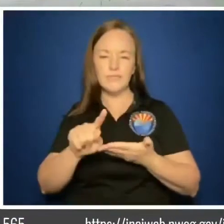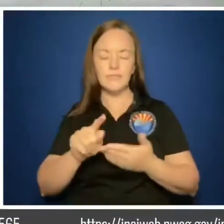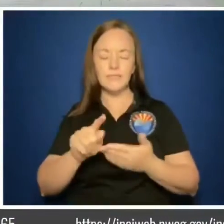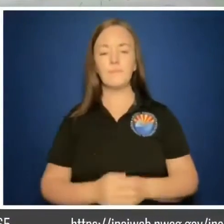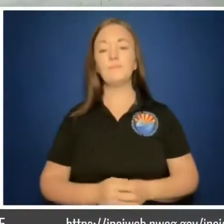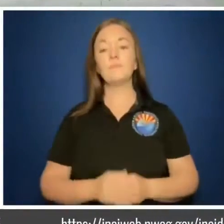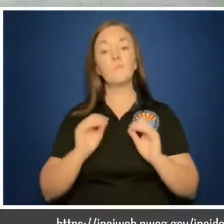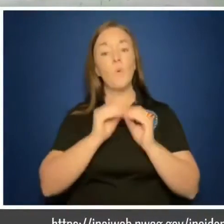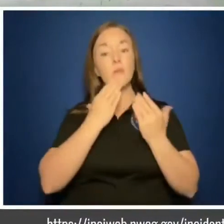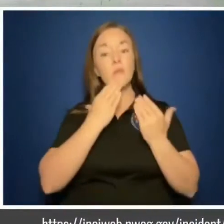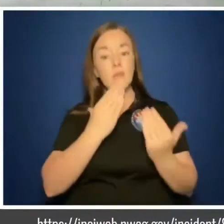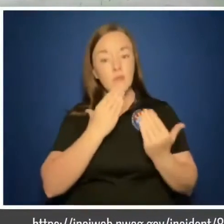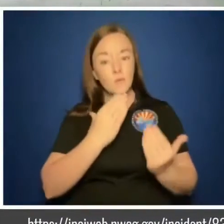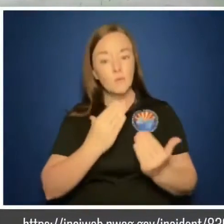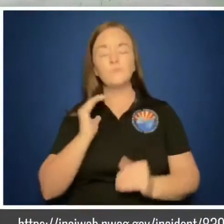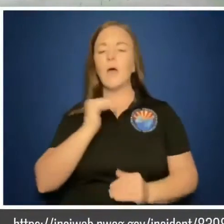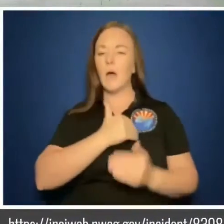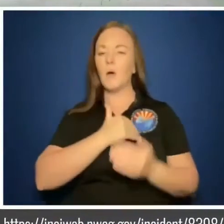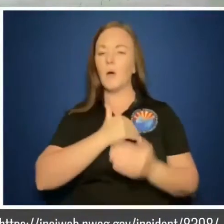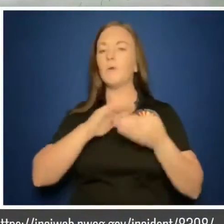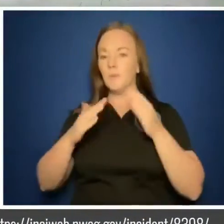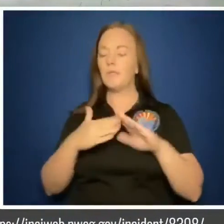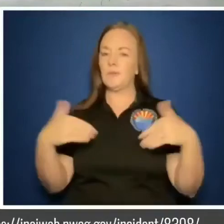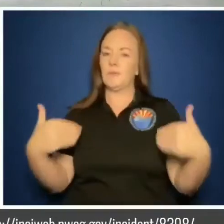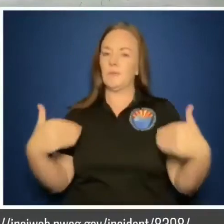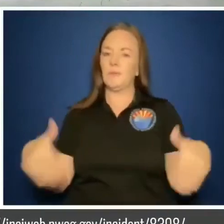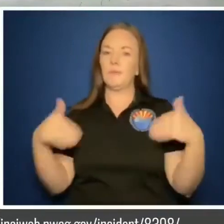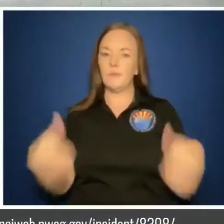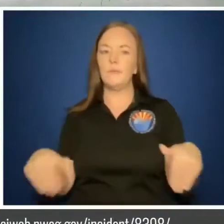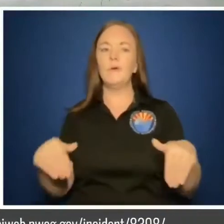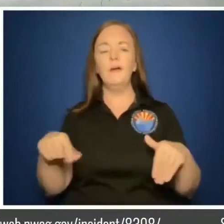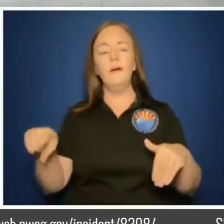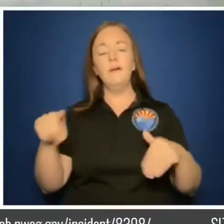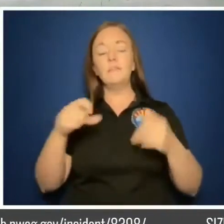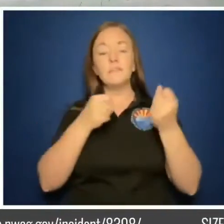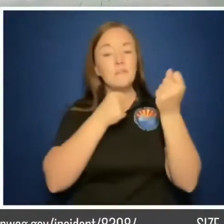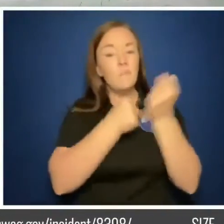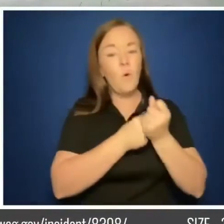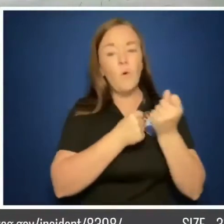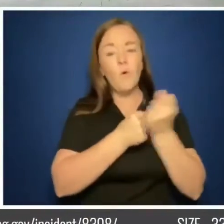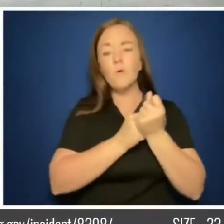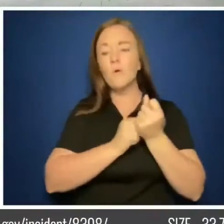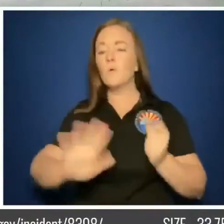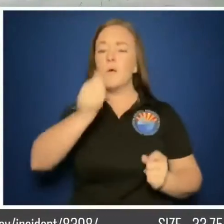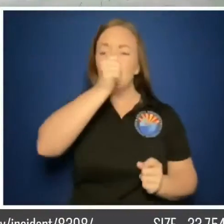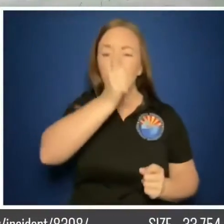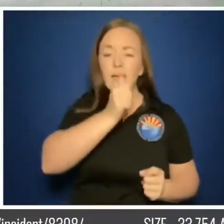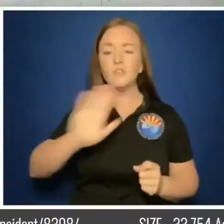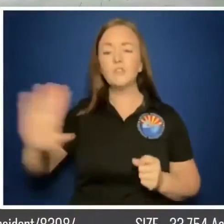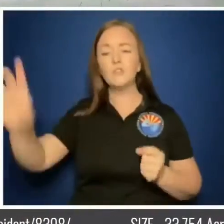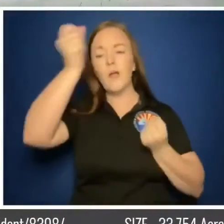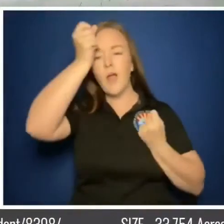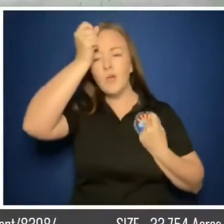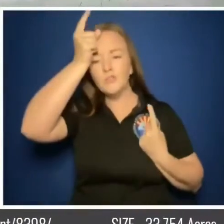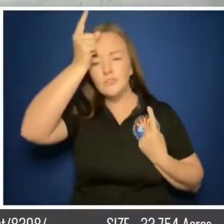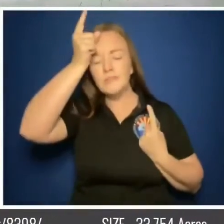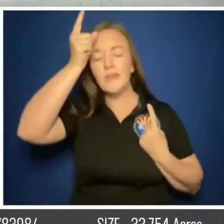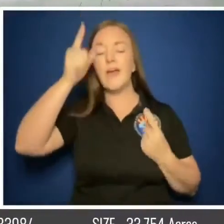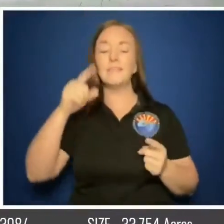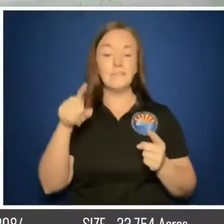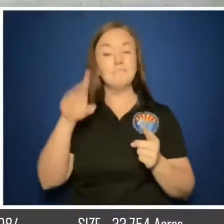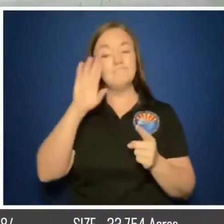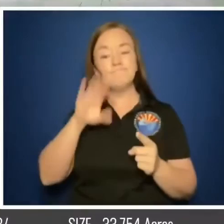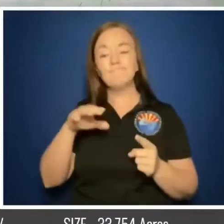unbelievable. The outpouring of support, the understanding and the patience for not having all the answers